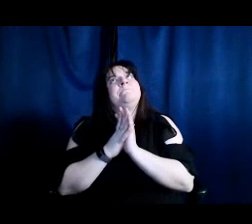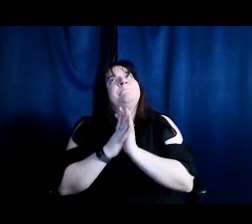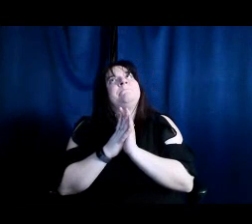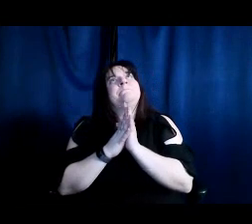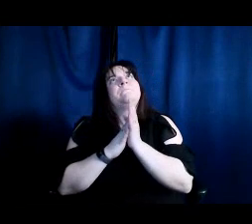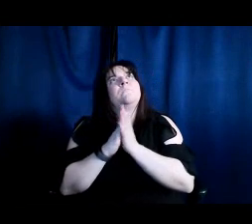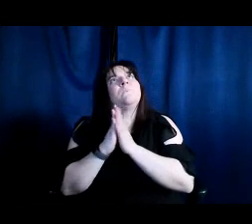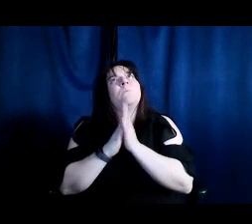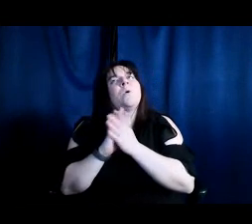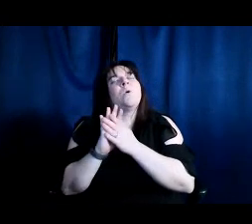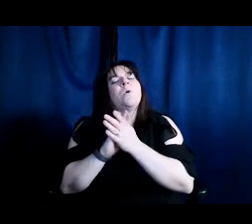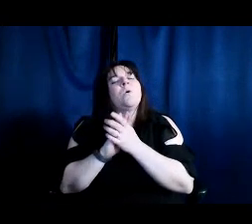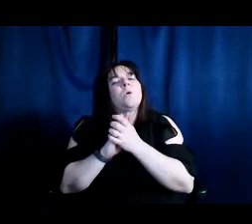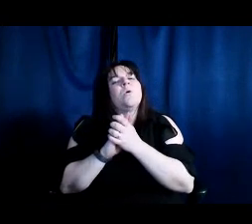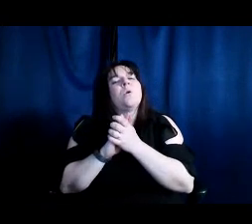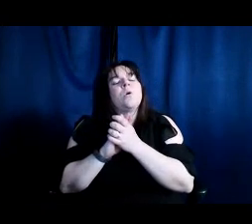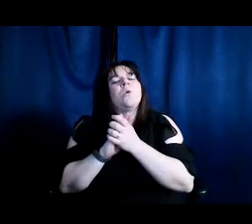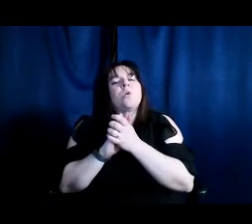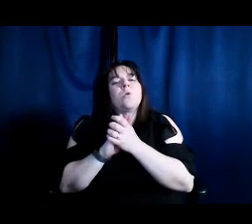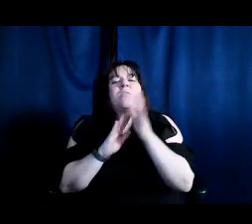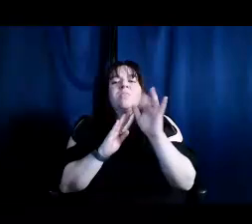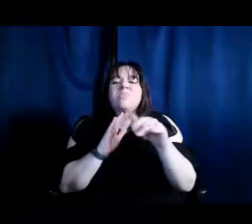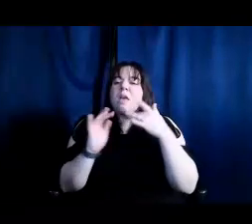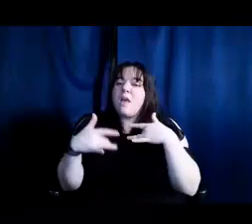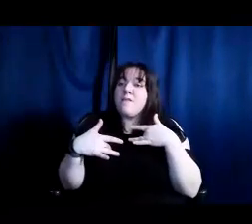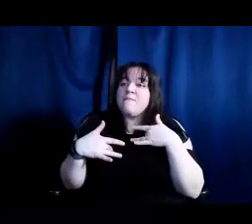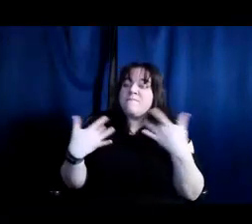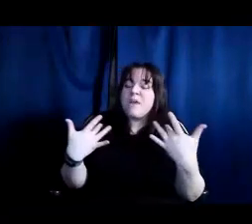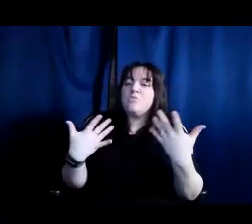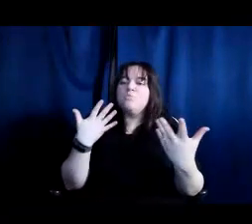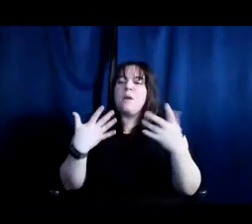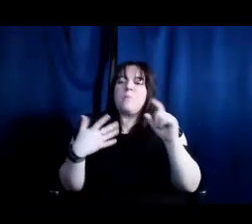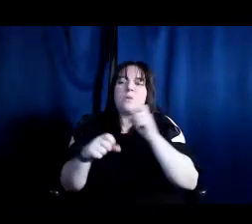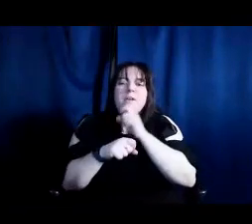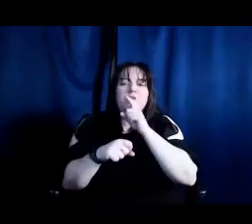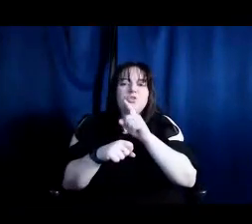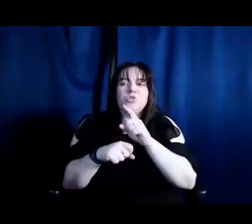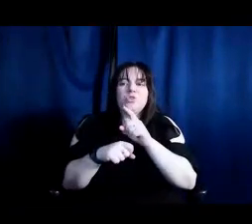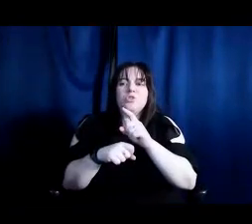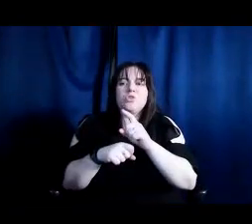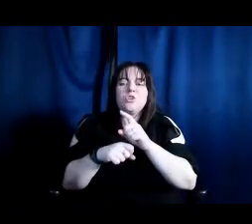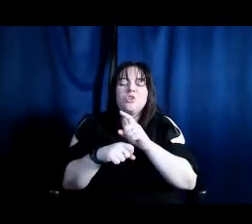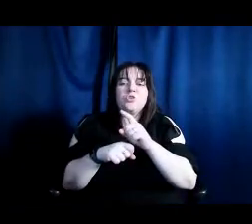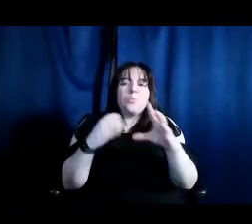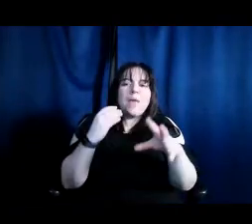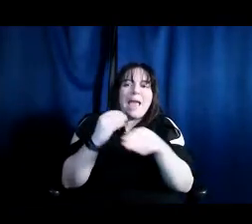the event so somebody knows exactly what event you're asking them to register to.